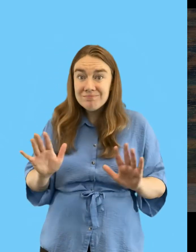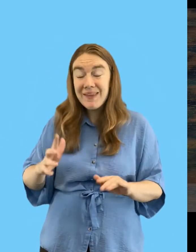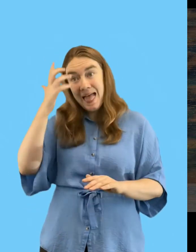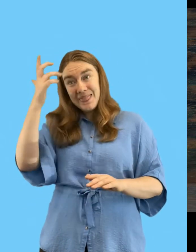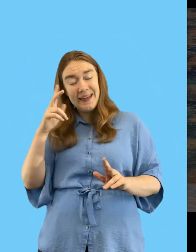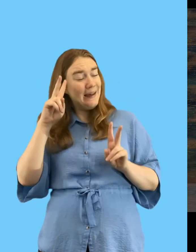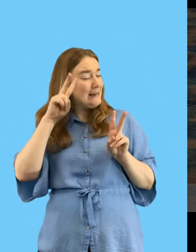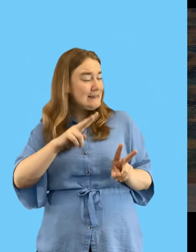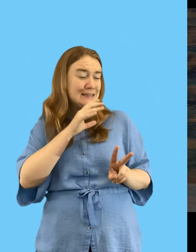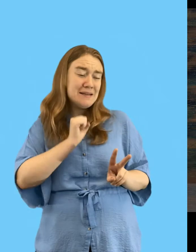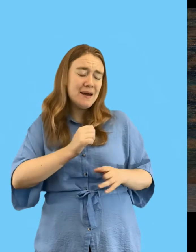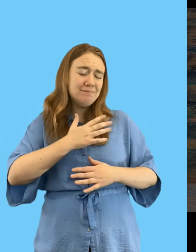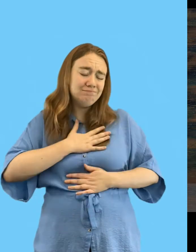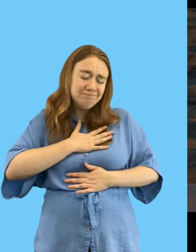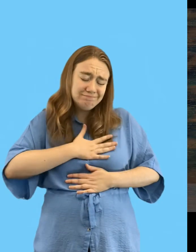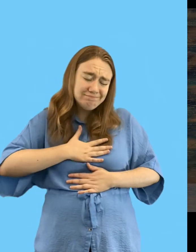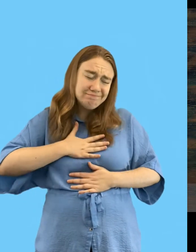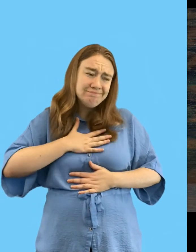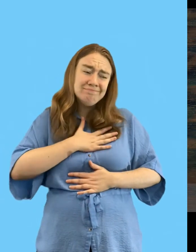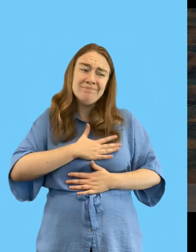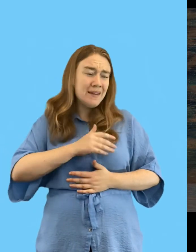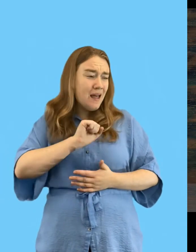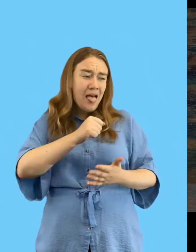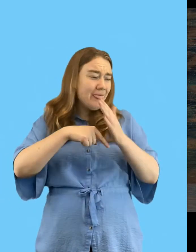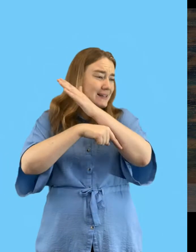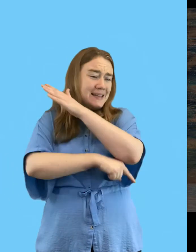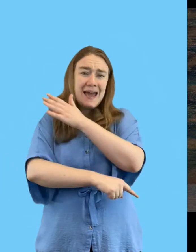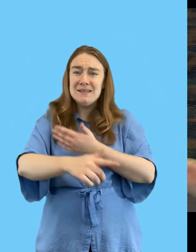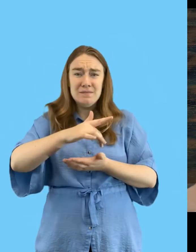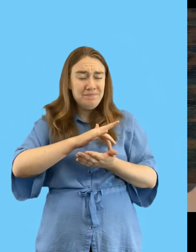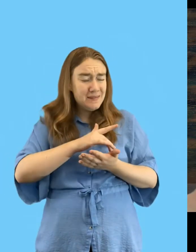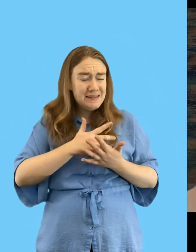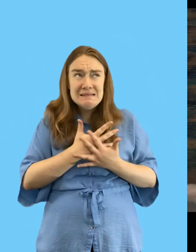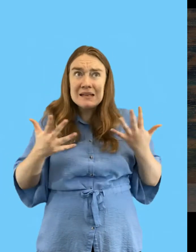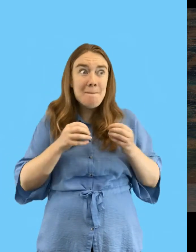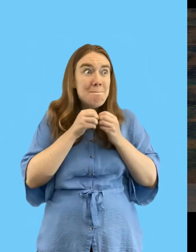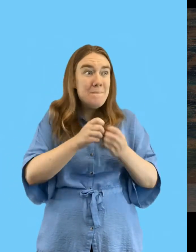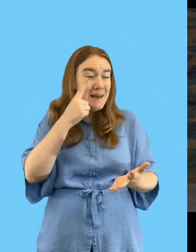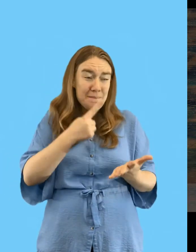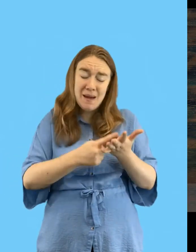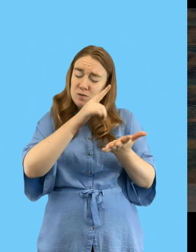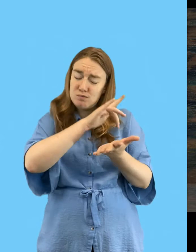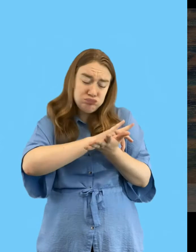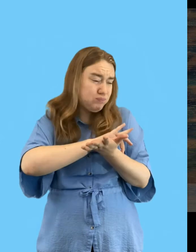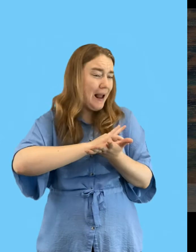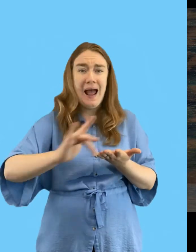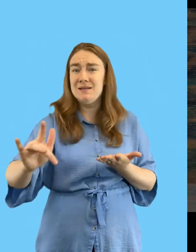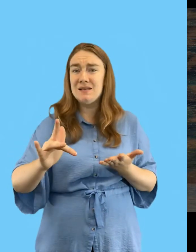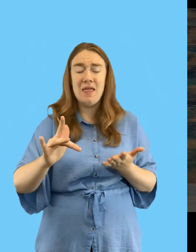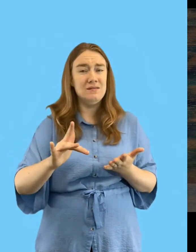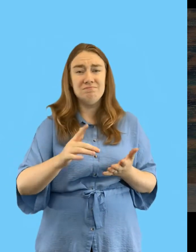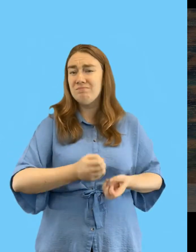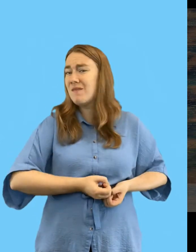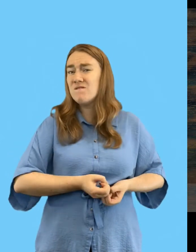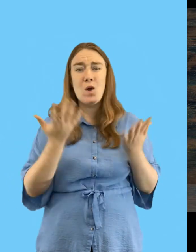compassion upon him, and he cancels the debt, all several billion pounds of it altogether. At great cost